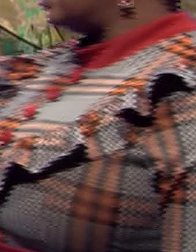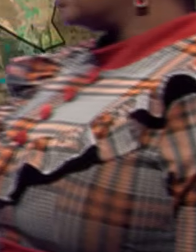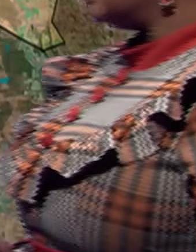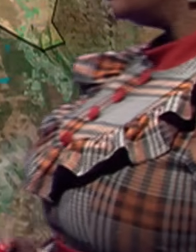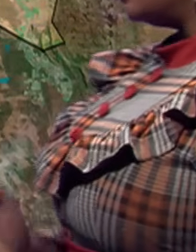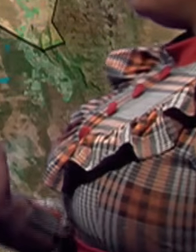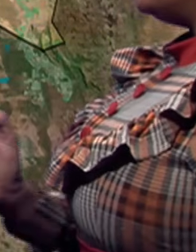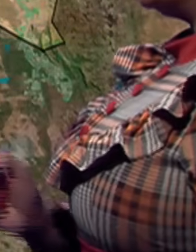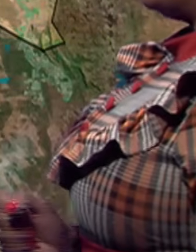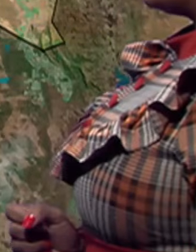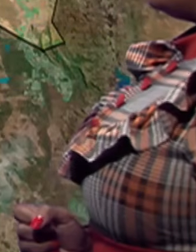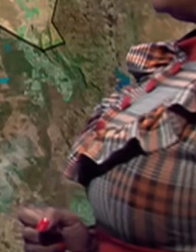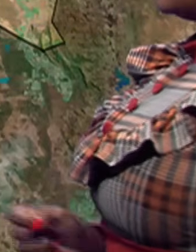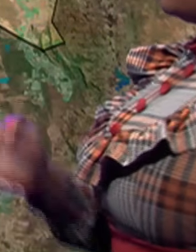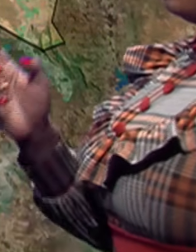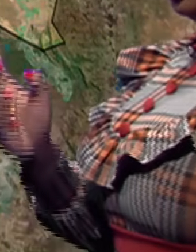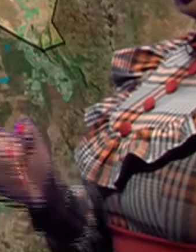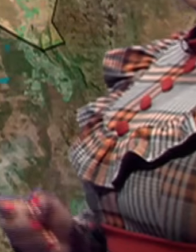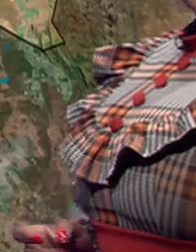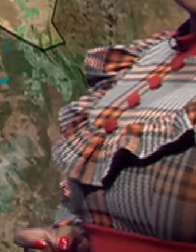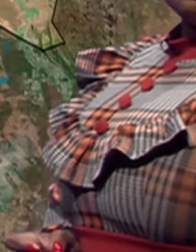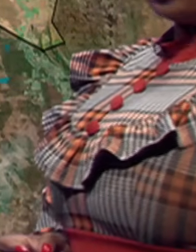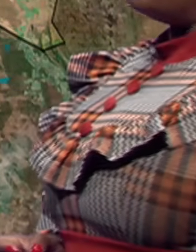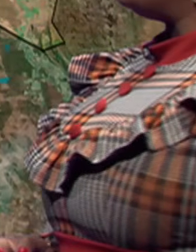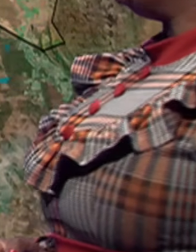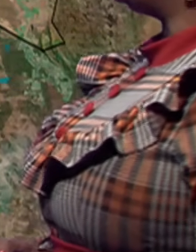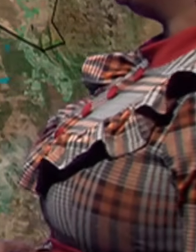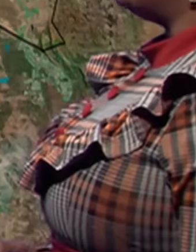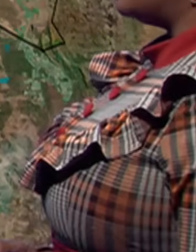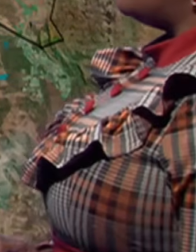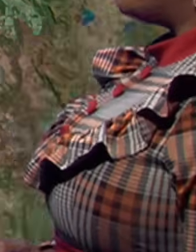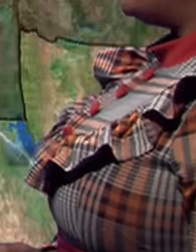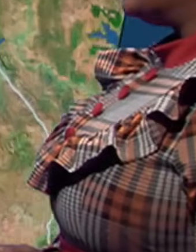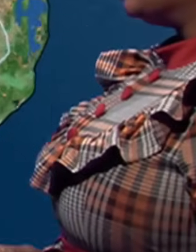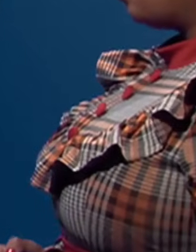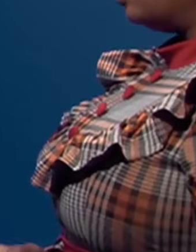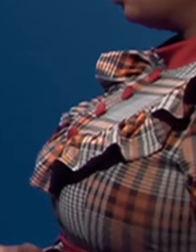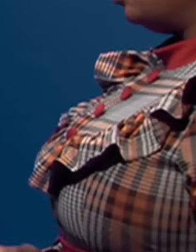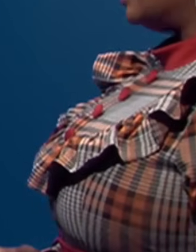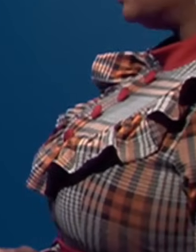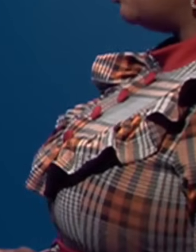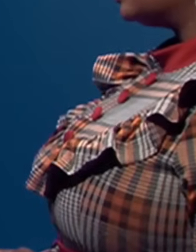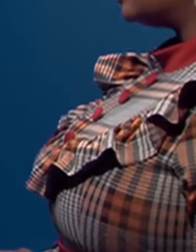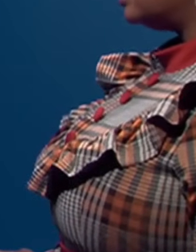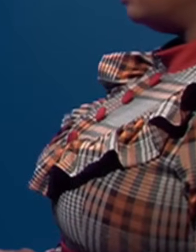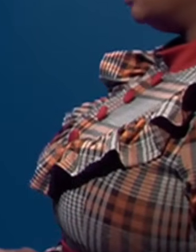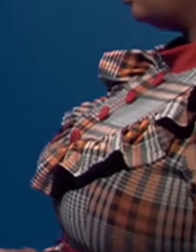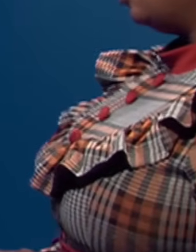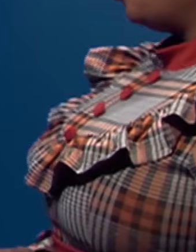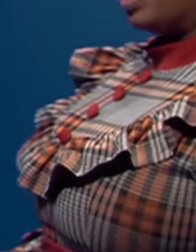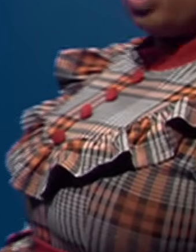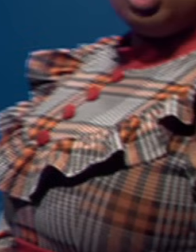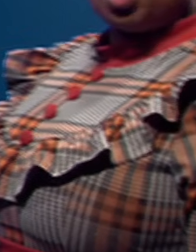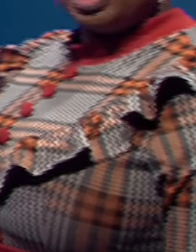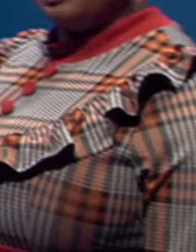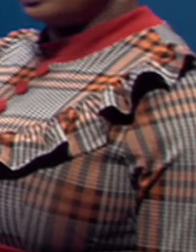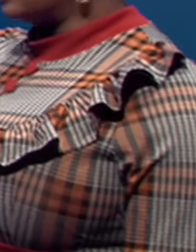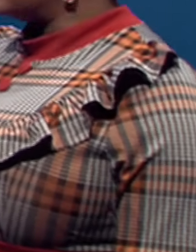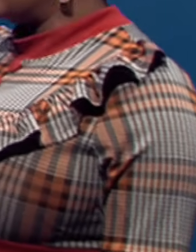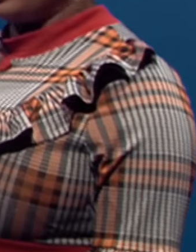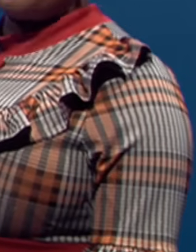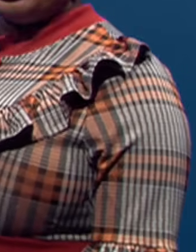le Standerton Emelo ka tše 25 Mašišing ka tše 27 go provinceng ya KwaZulu-Natal go sasa re lebelela jwalo go tla be go ntše go